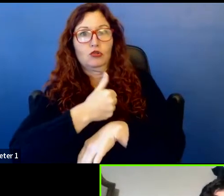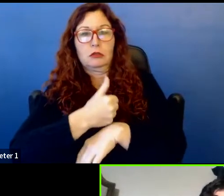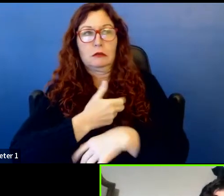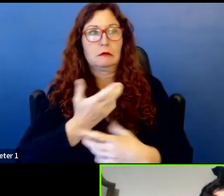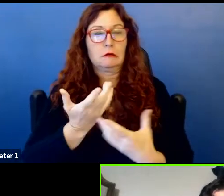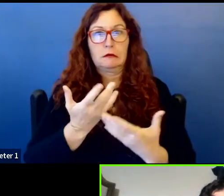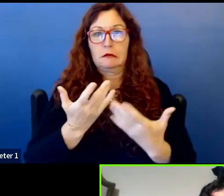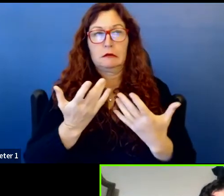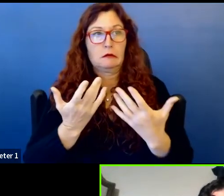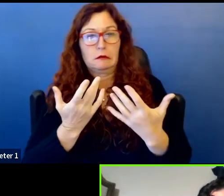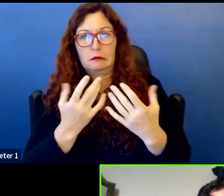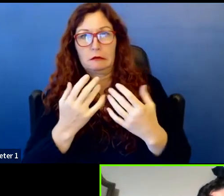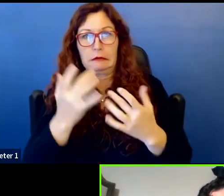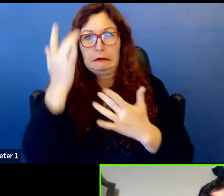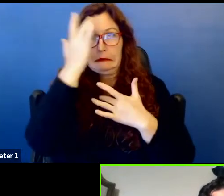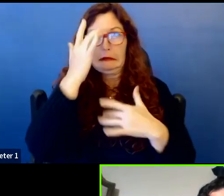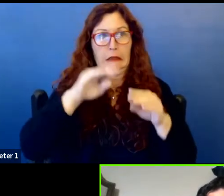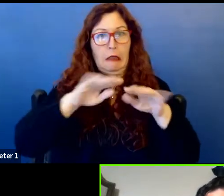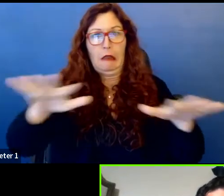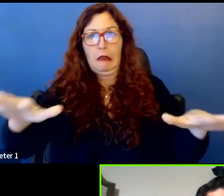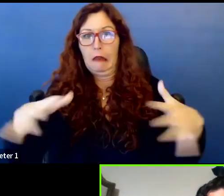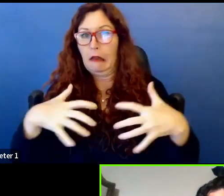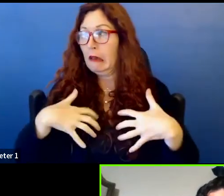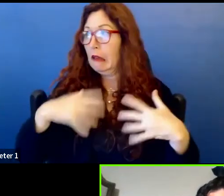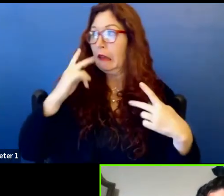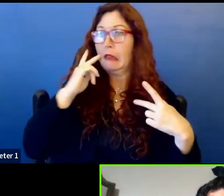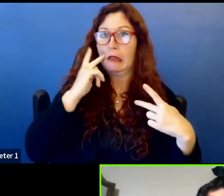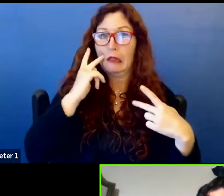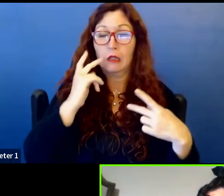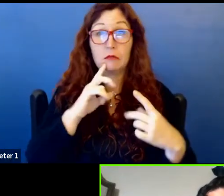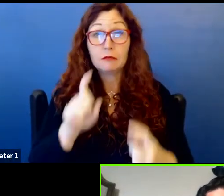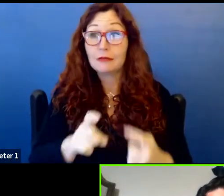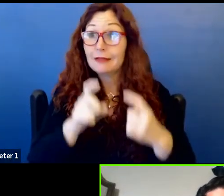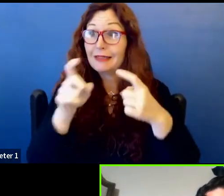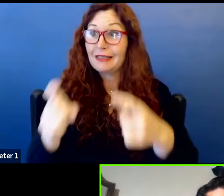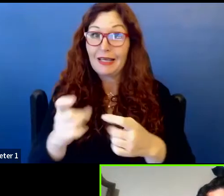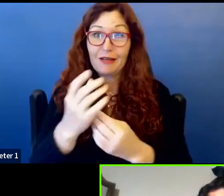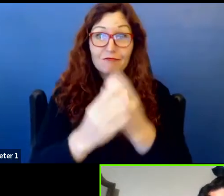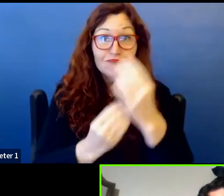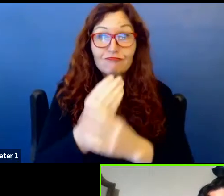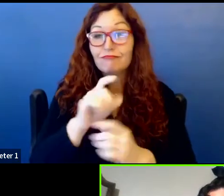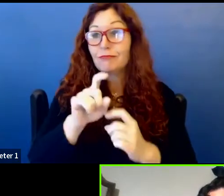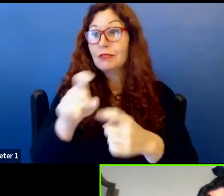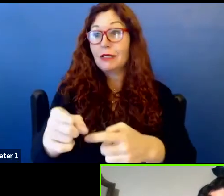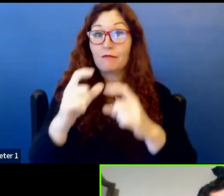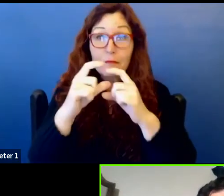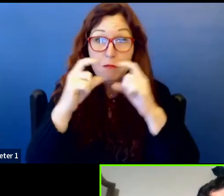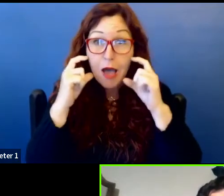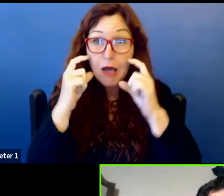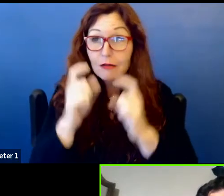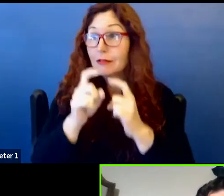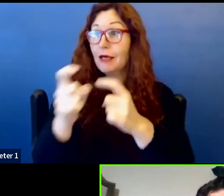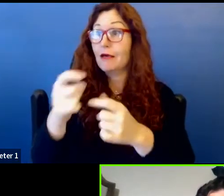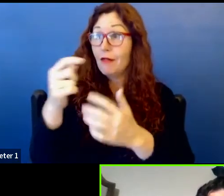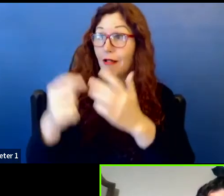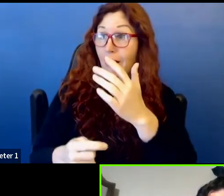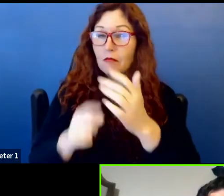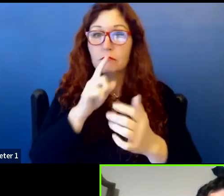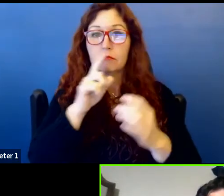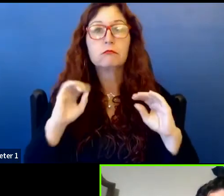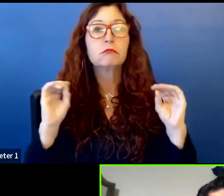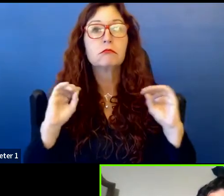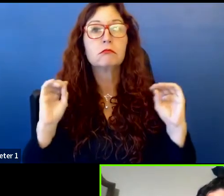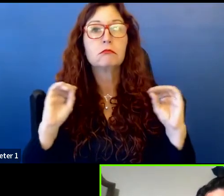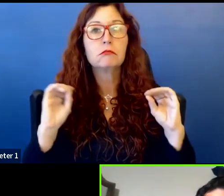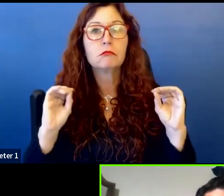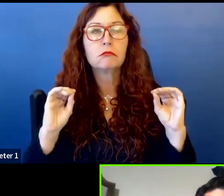protections that they needed to be able to keep themselves or their families safe and so you know many workers did speak out uh